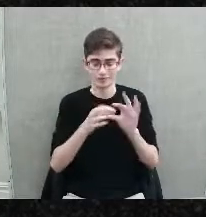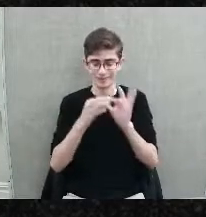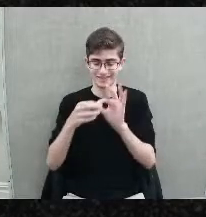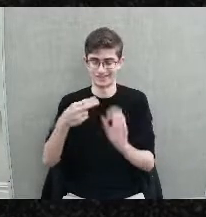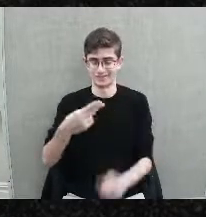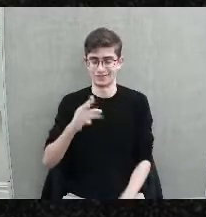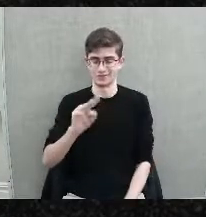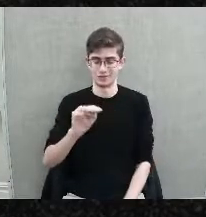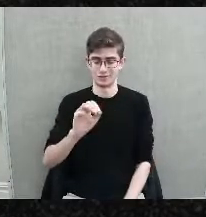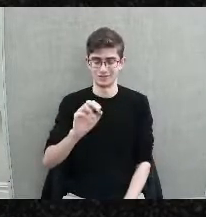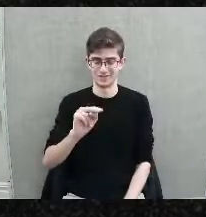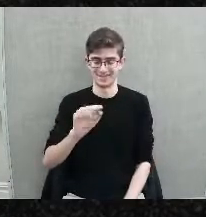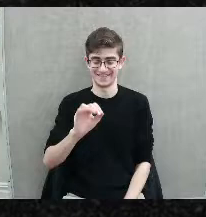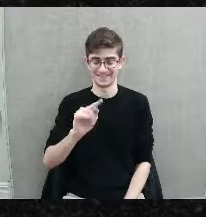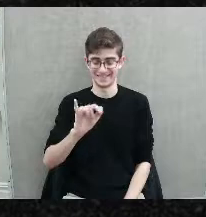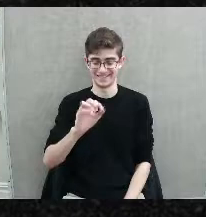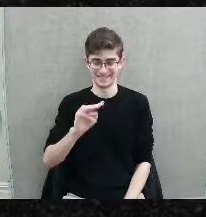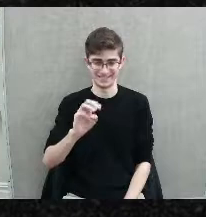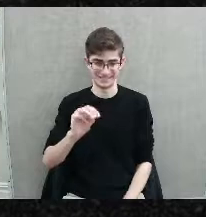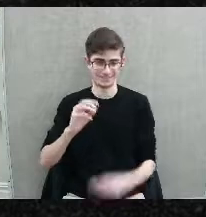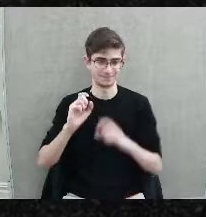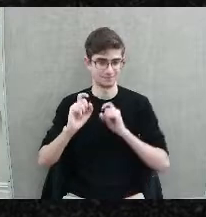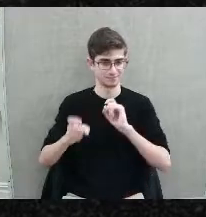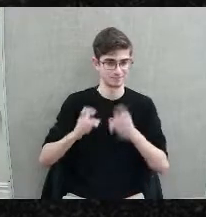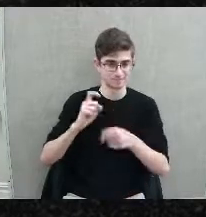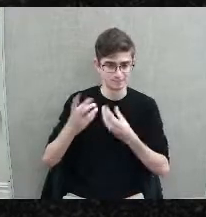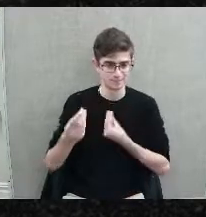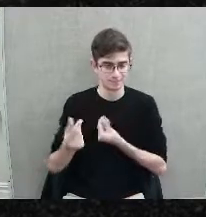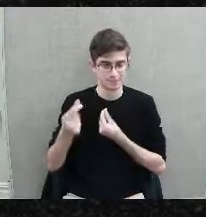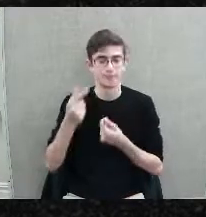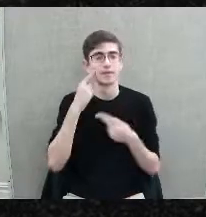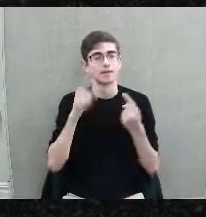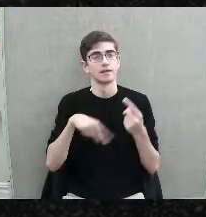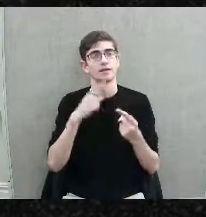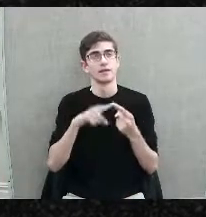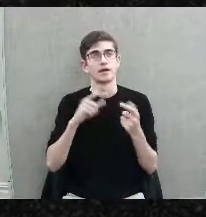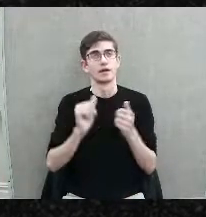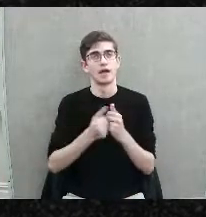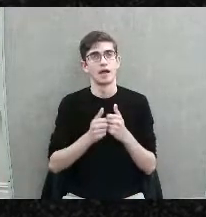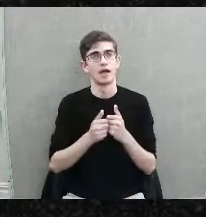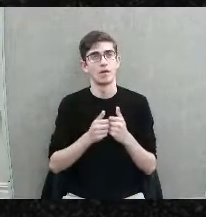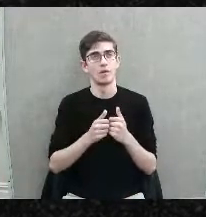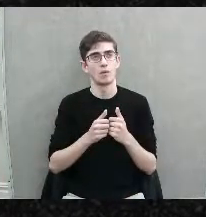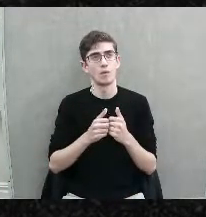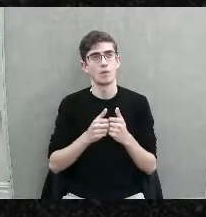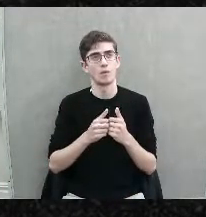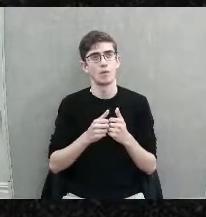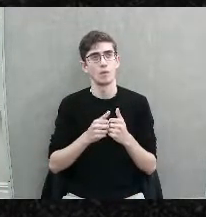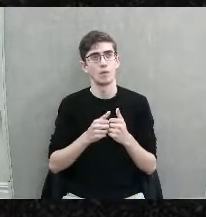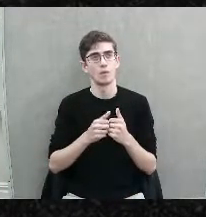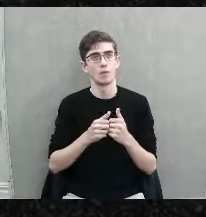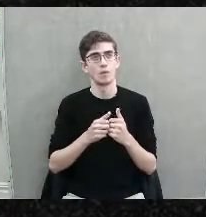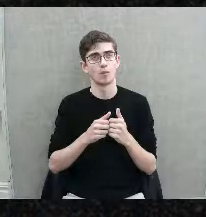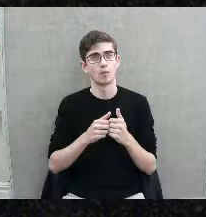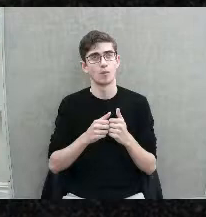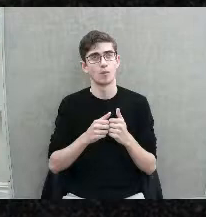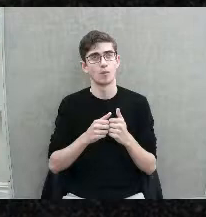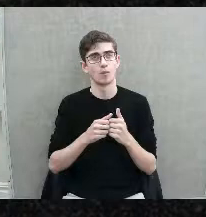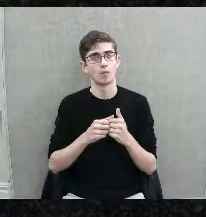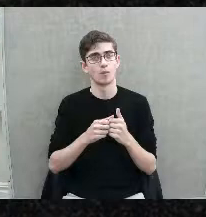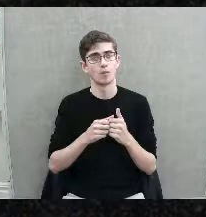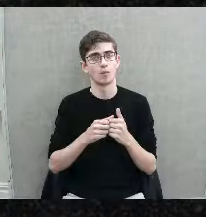which these sort of softer styles of representing sort of the